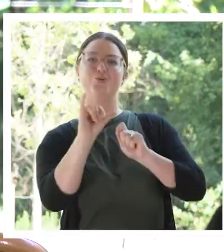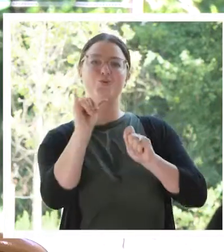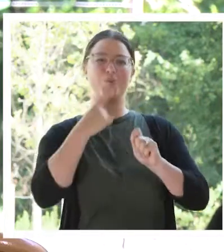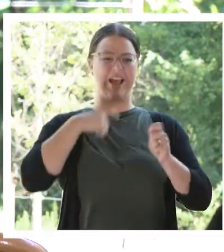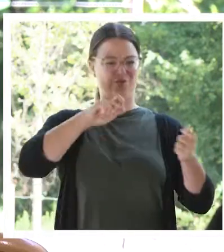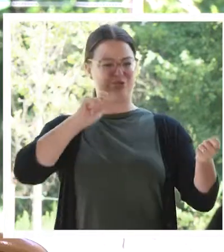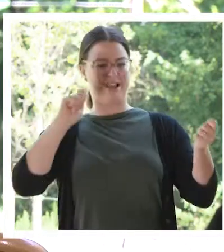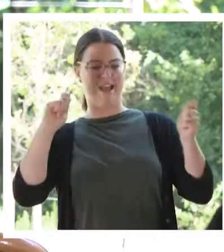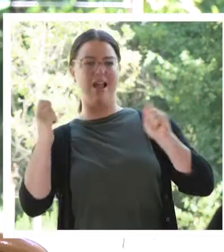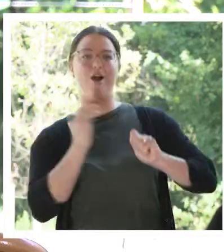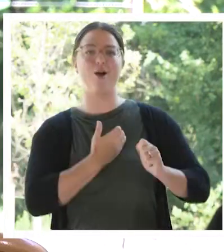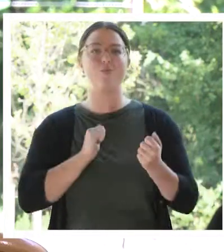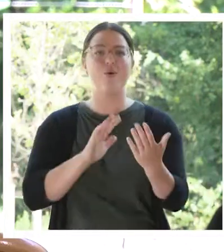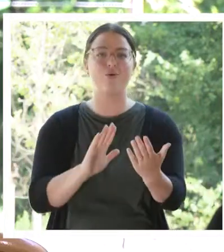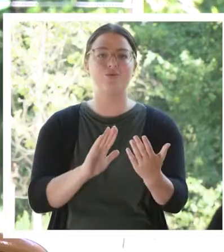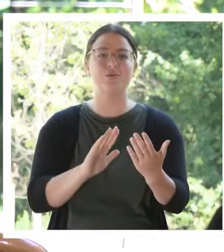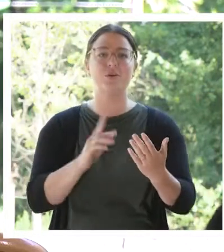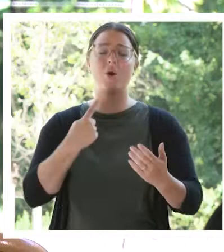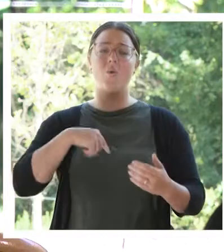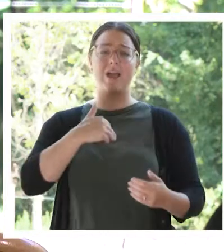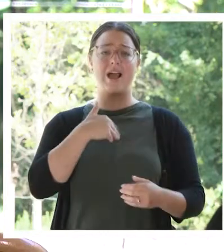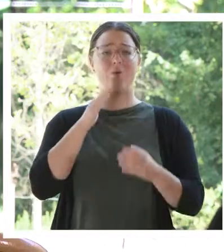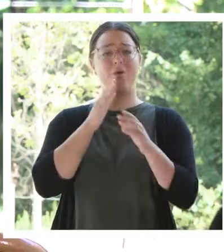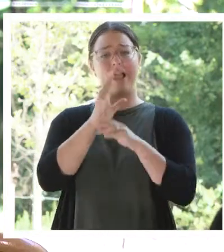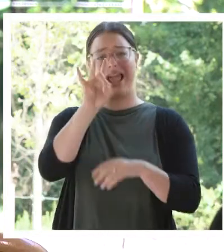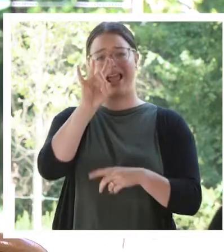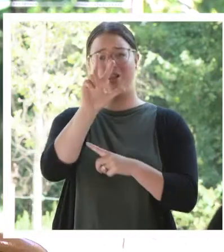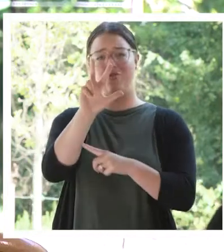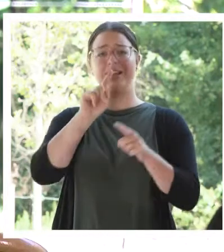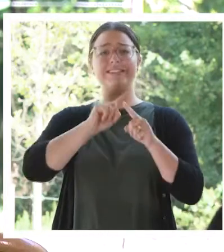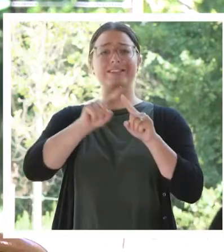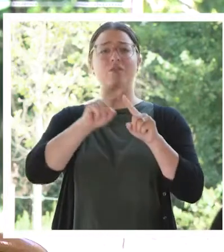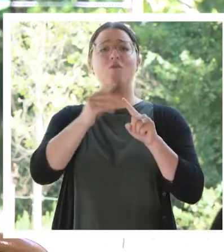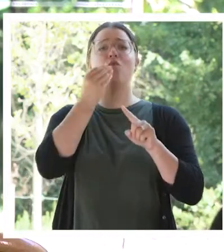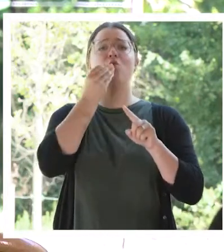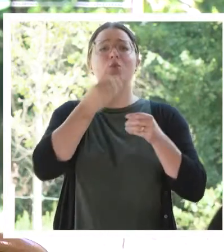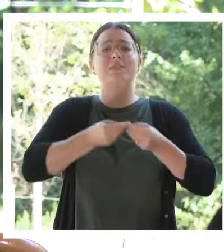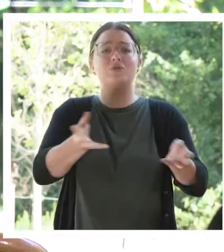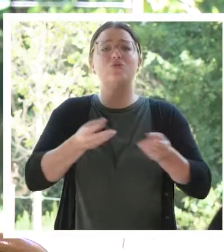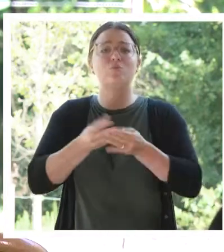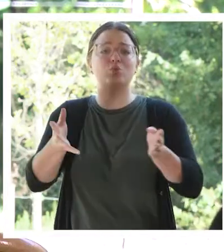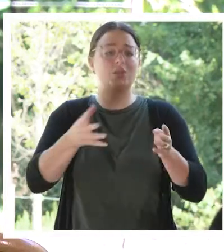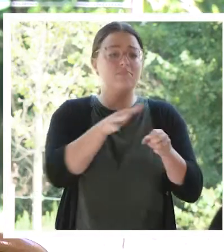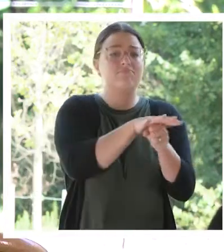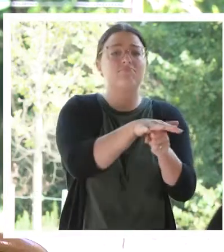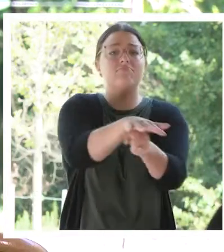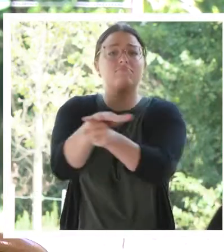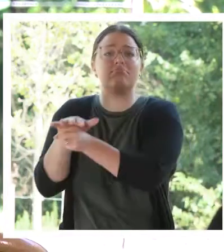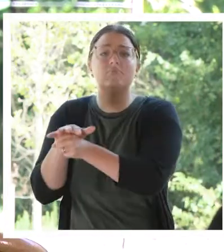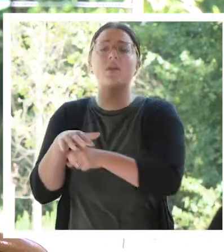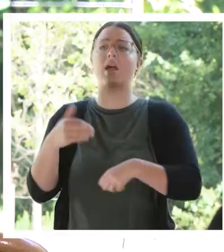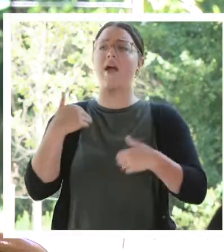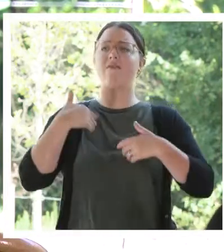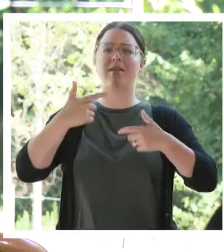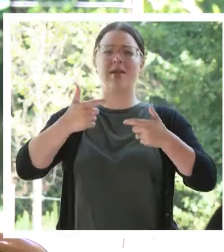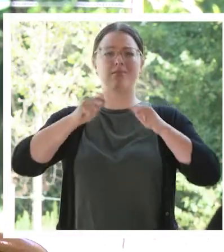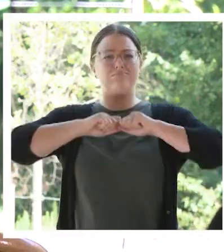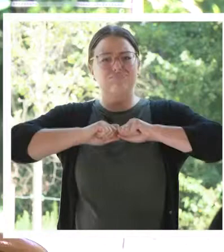up 83 food distribution points, a mass vaccination effort, COVID